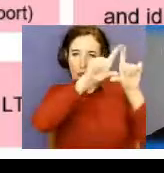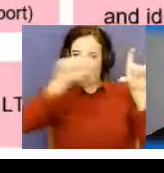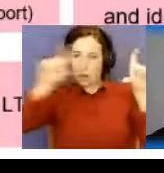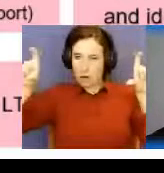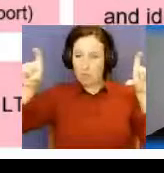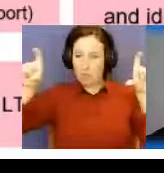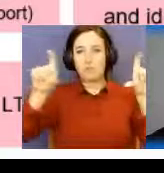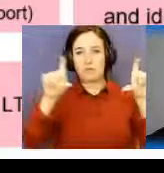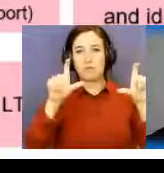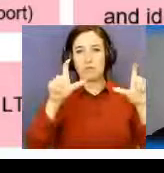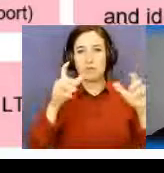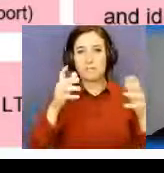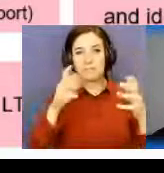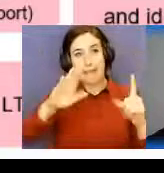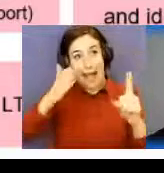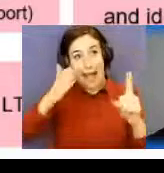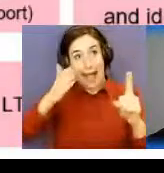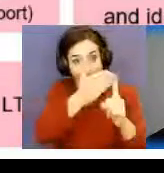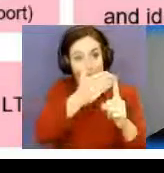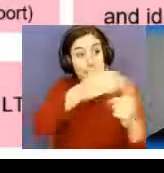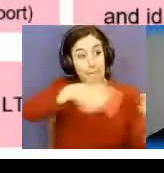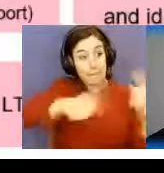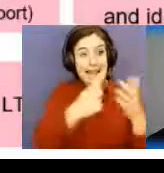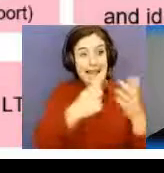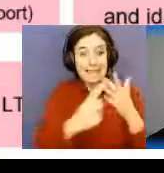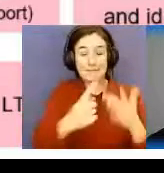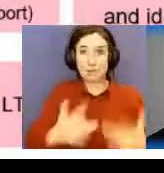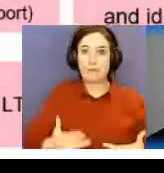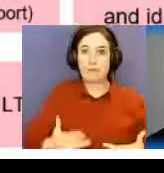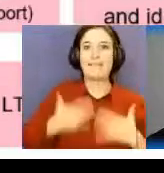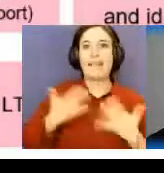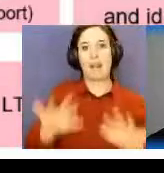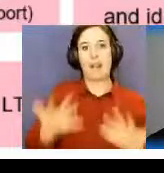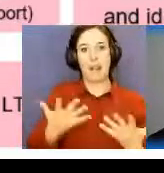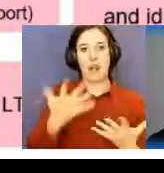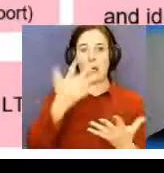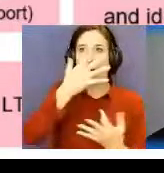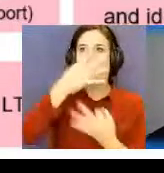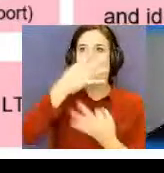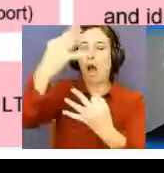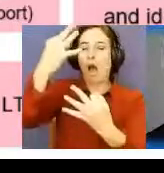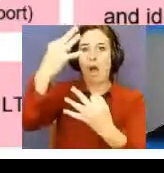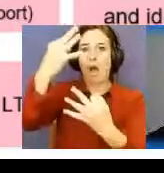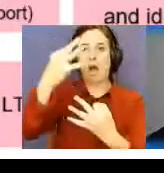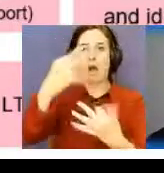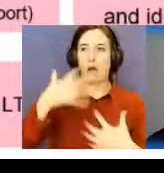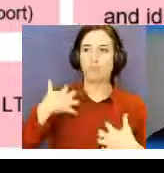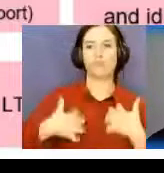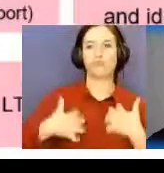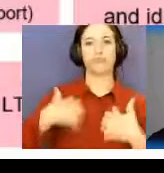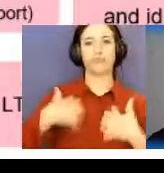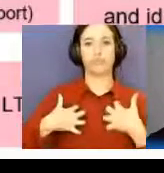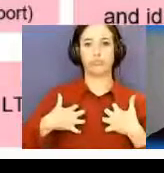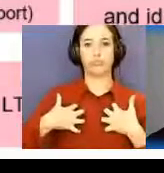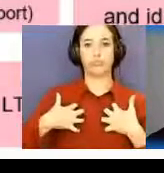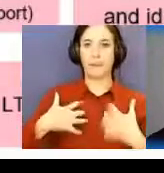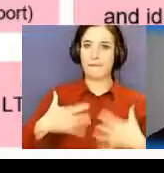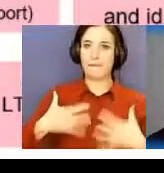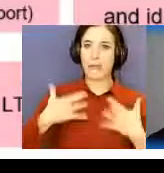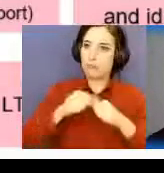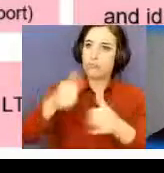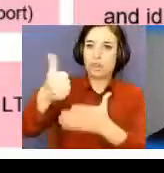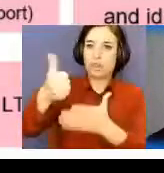to see and feel, basically, you know, to feel inspired, to be motivated and supported to be active. And we look at this through a COM-B model. So many of you will be